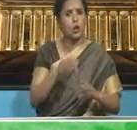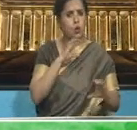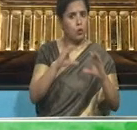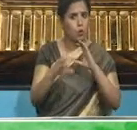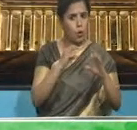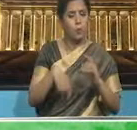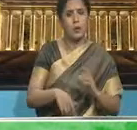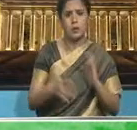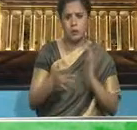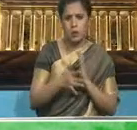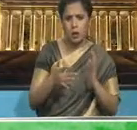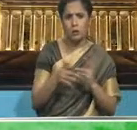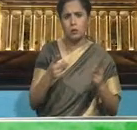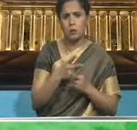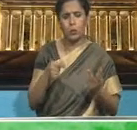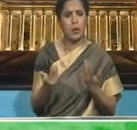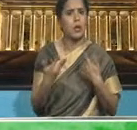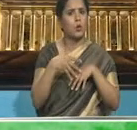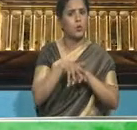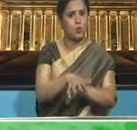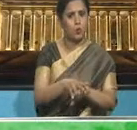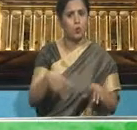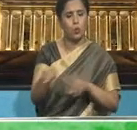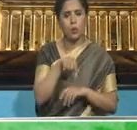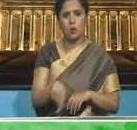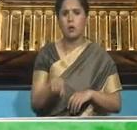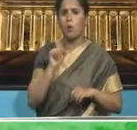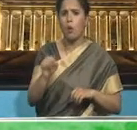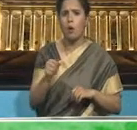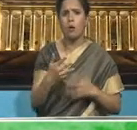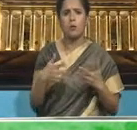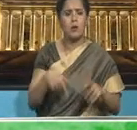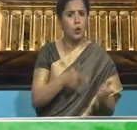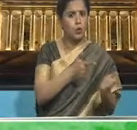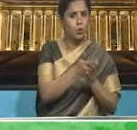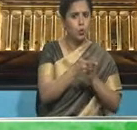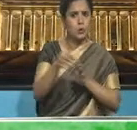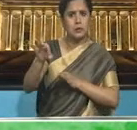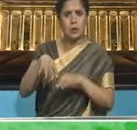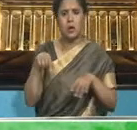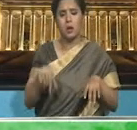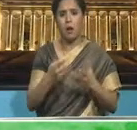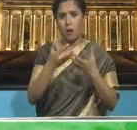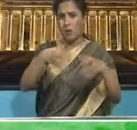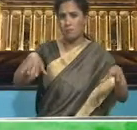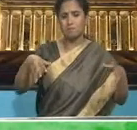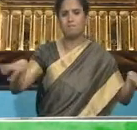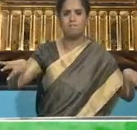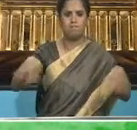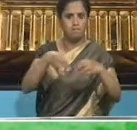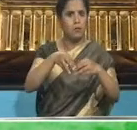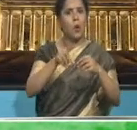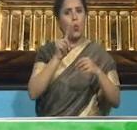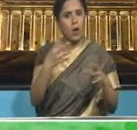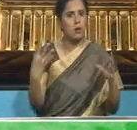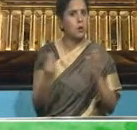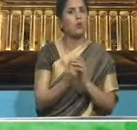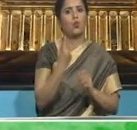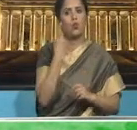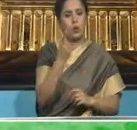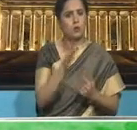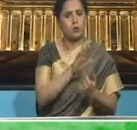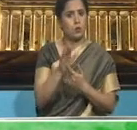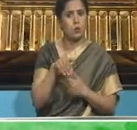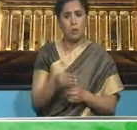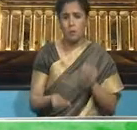communication technology inclusive by bridging the rural-urban divide. More and more people